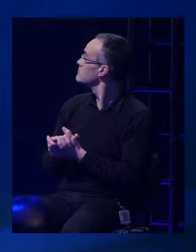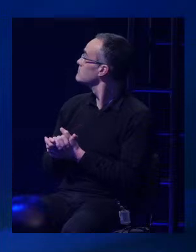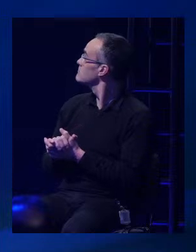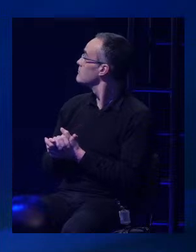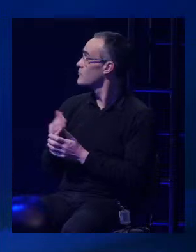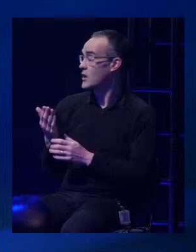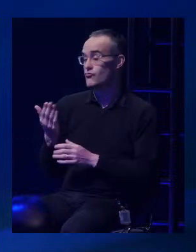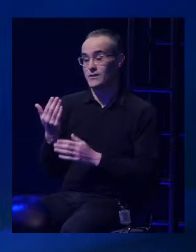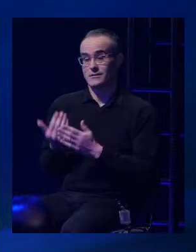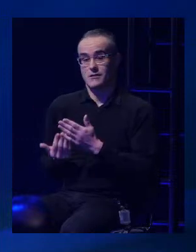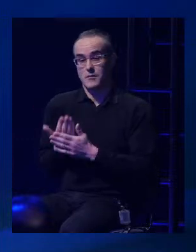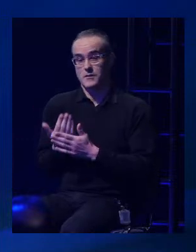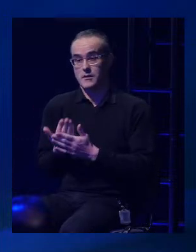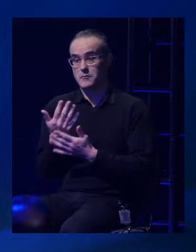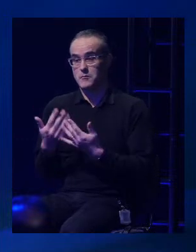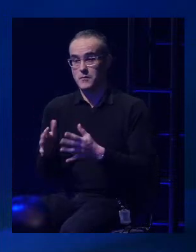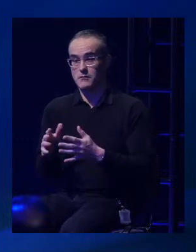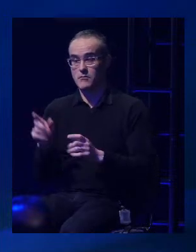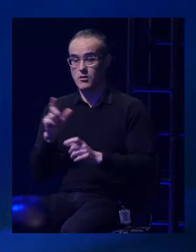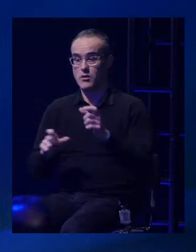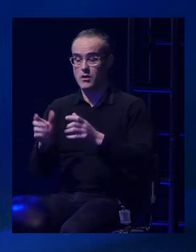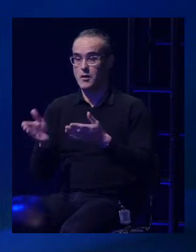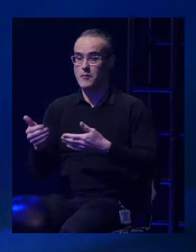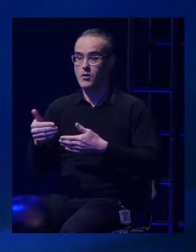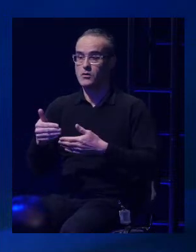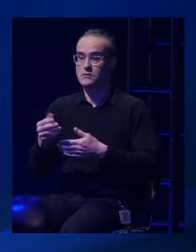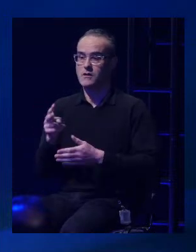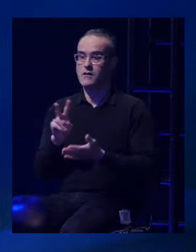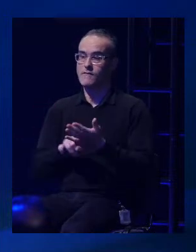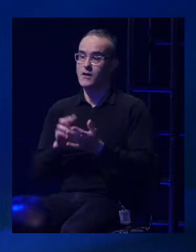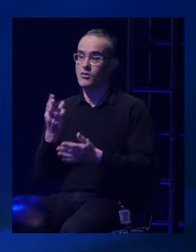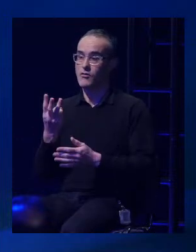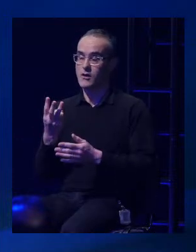So we recently had an update for ColorBox. This was V3. This came out last year.